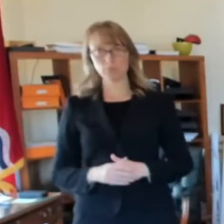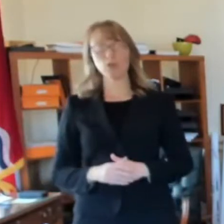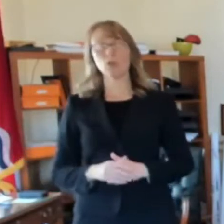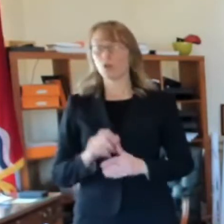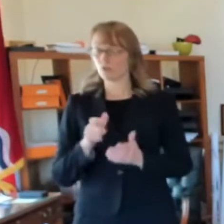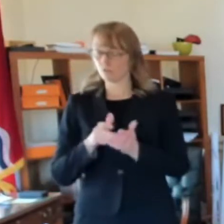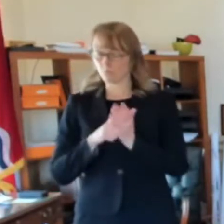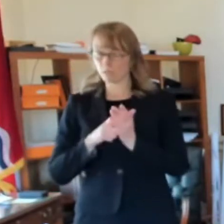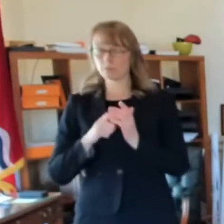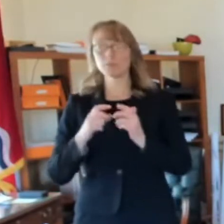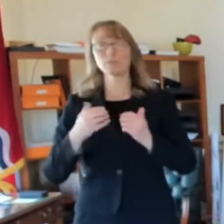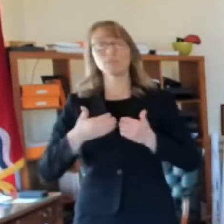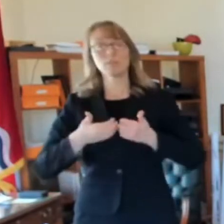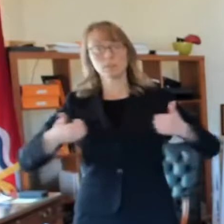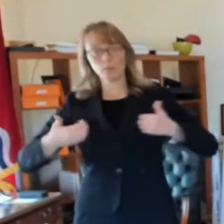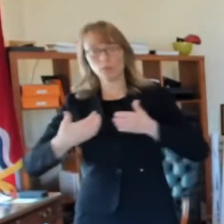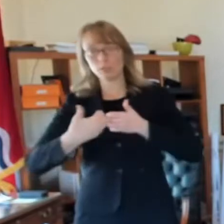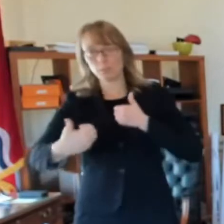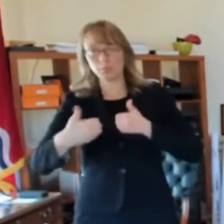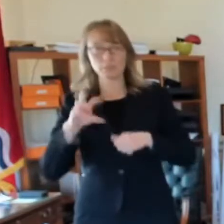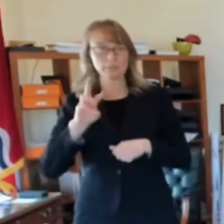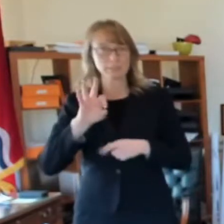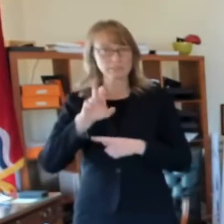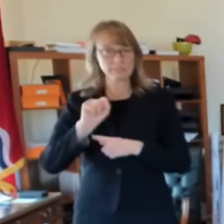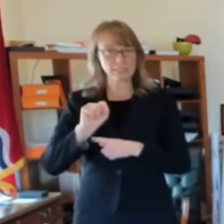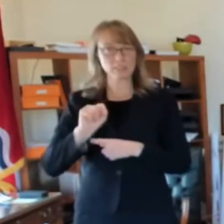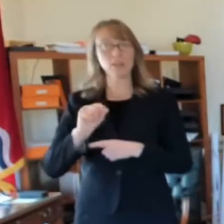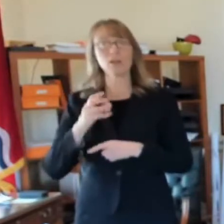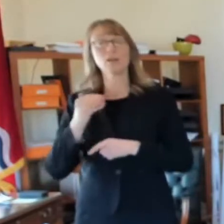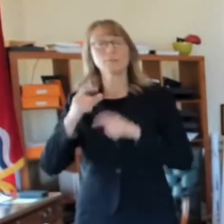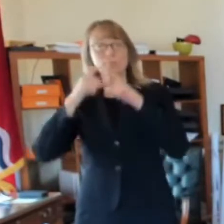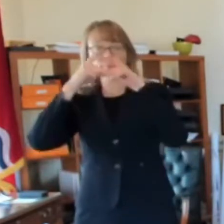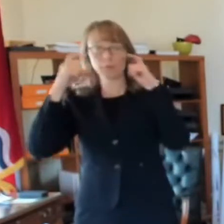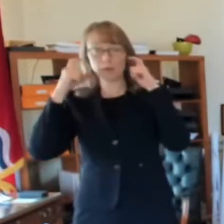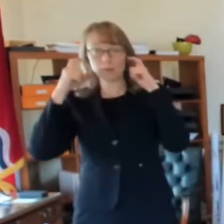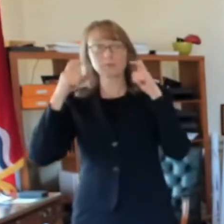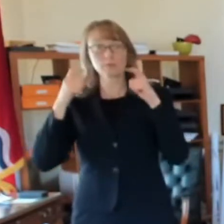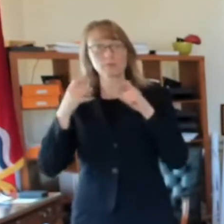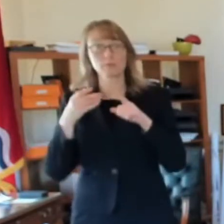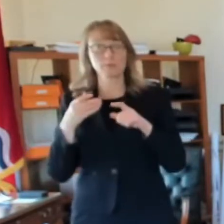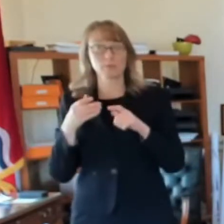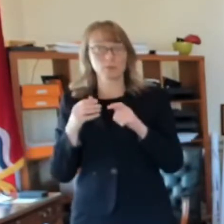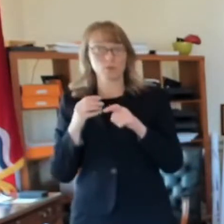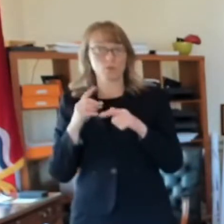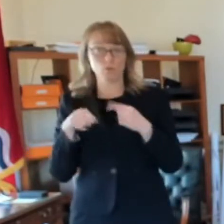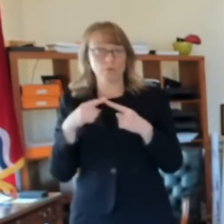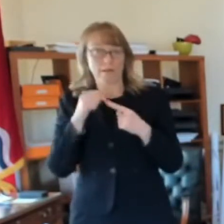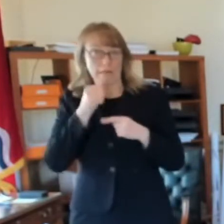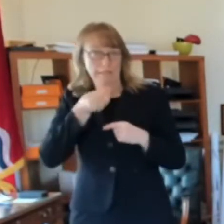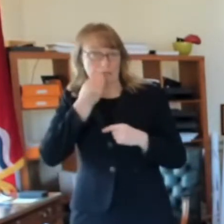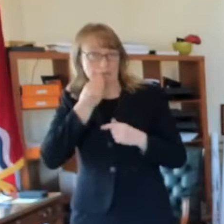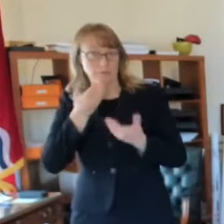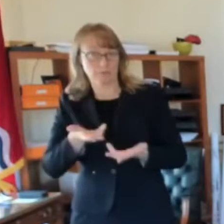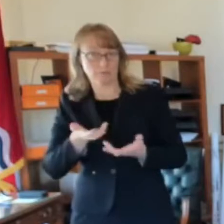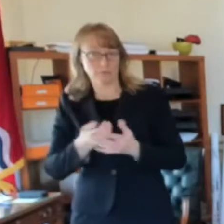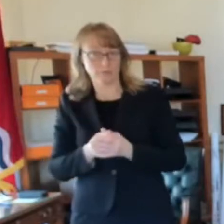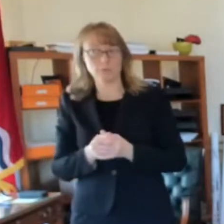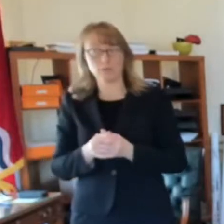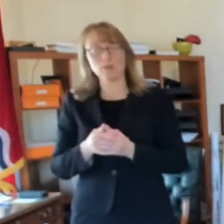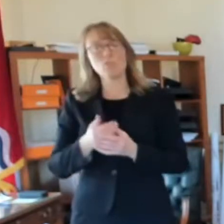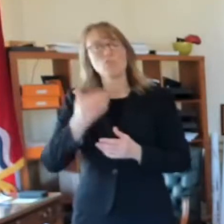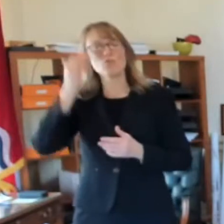wearing. Outdoor dining is preferred, of course, but you know, we have a lot of people who are working in our bars